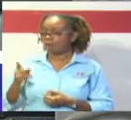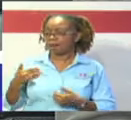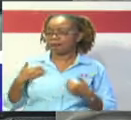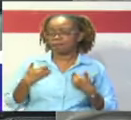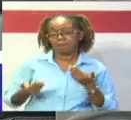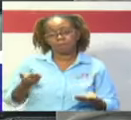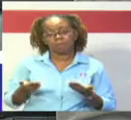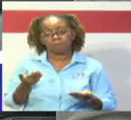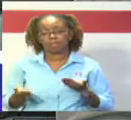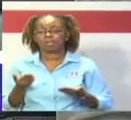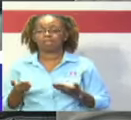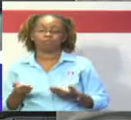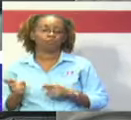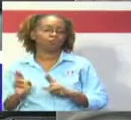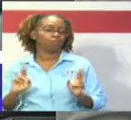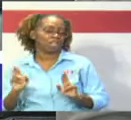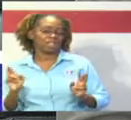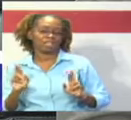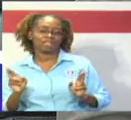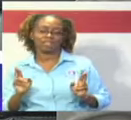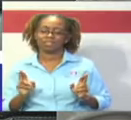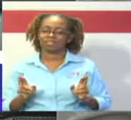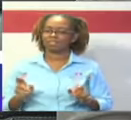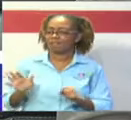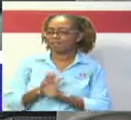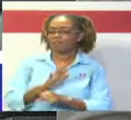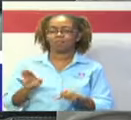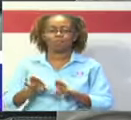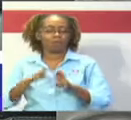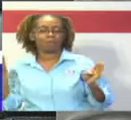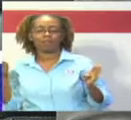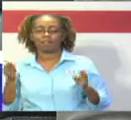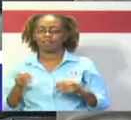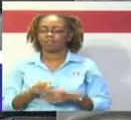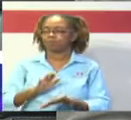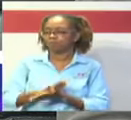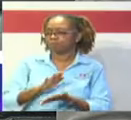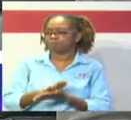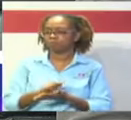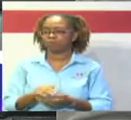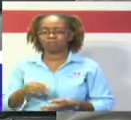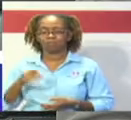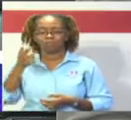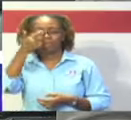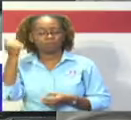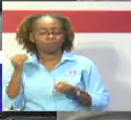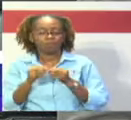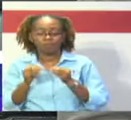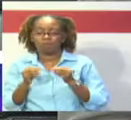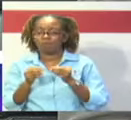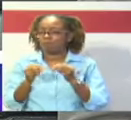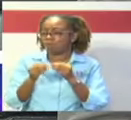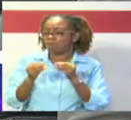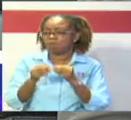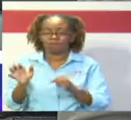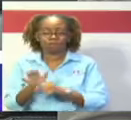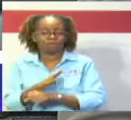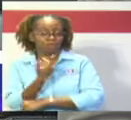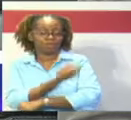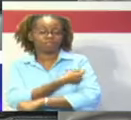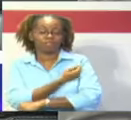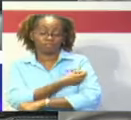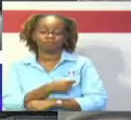limited face-to-face interaction with full vaccination on board, please make use of the available vaccines as quickly as possible so that